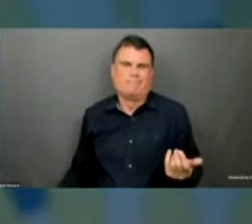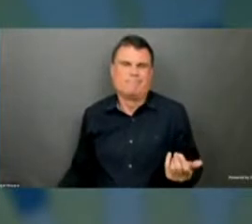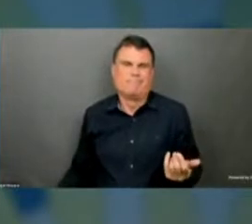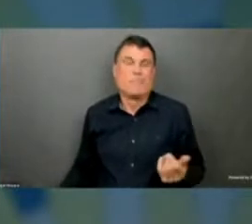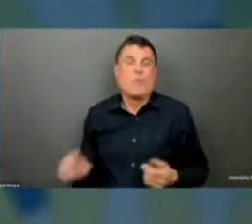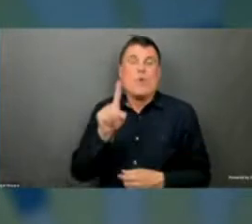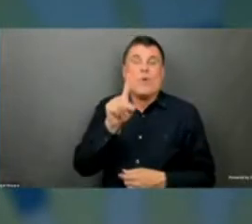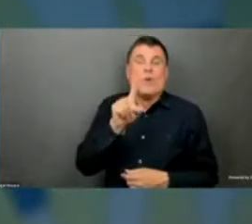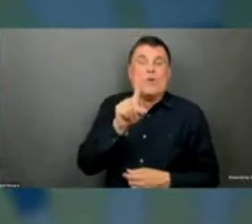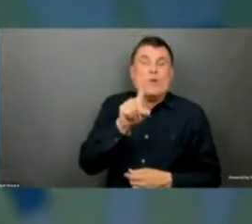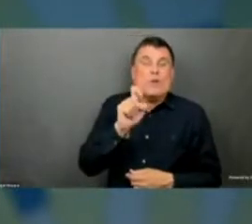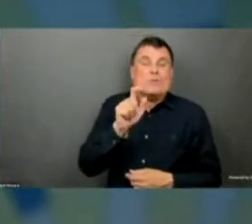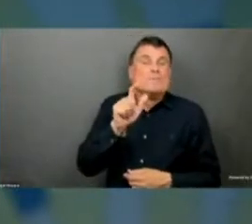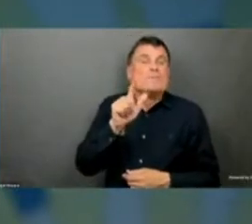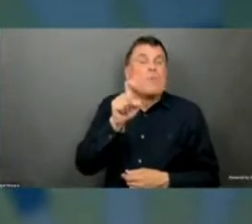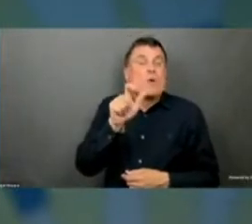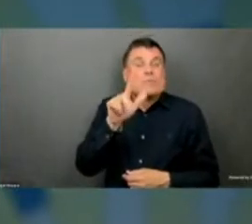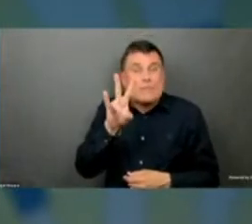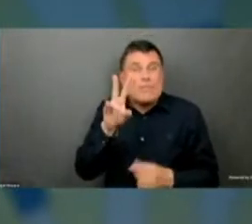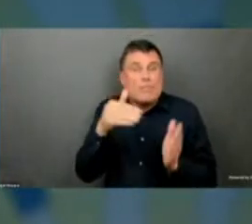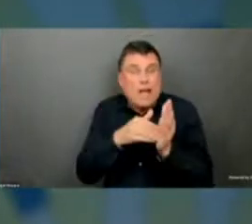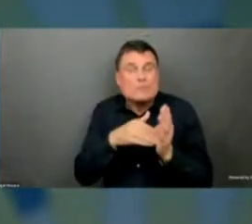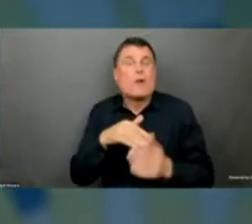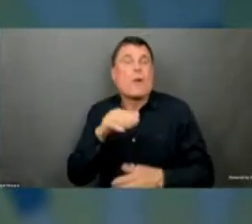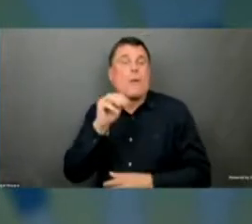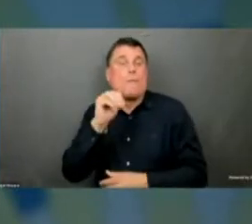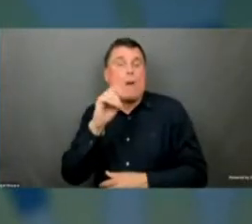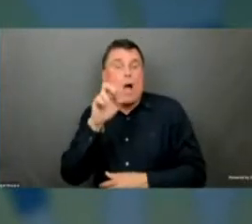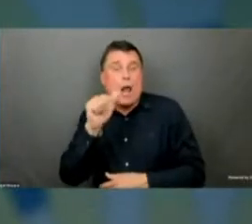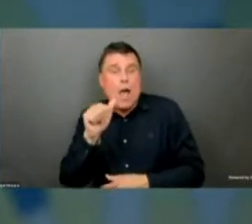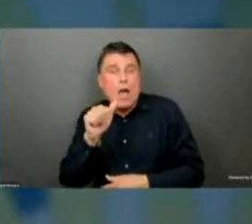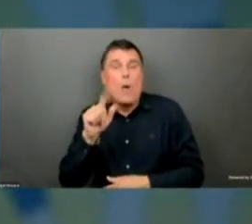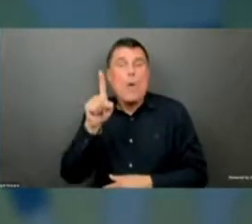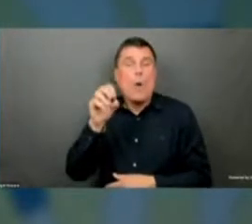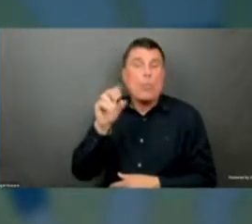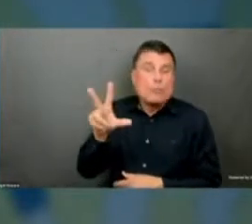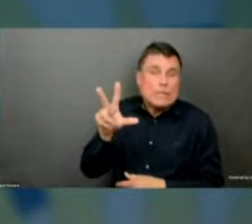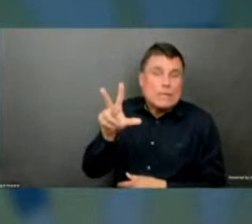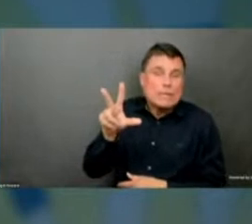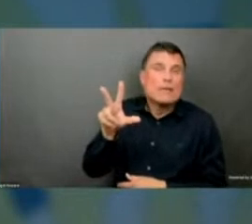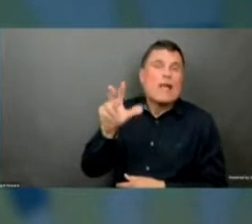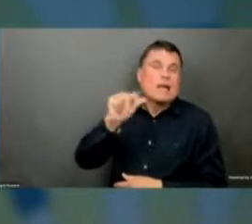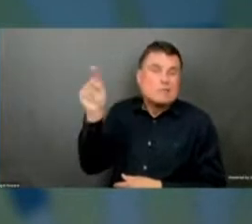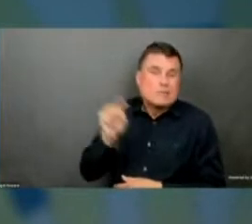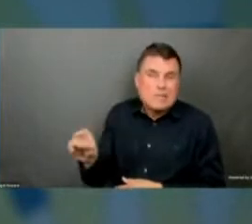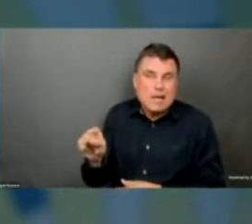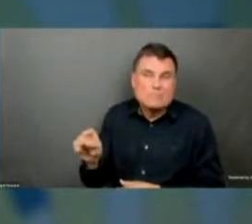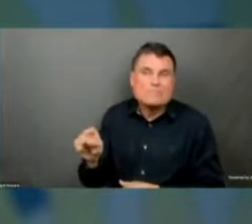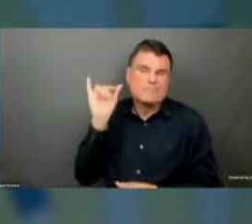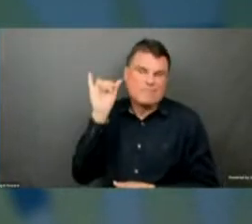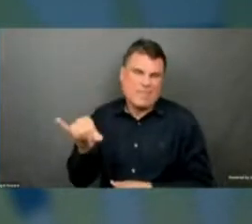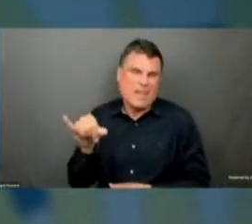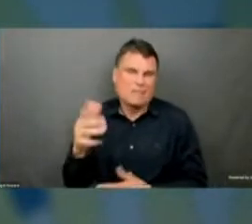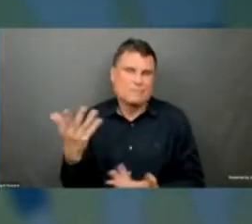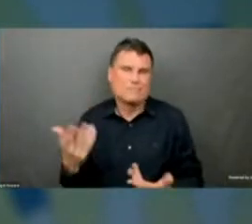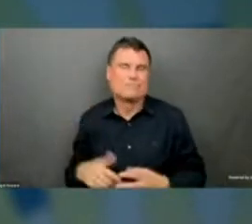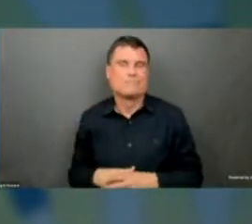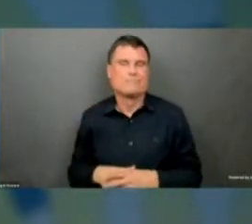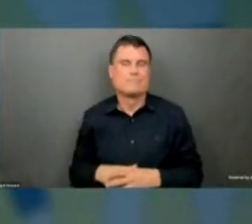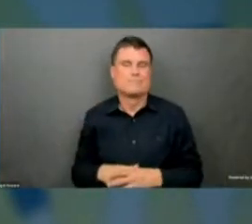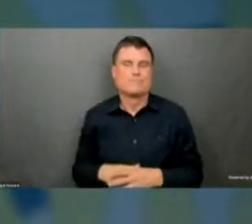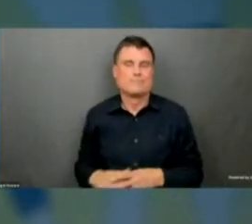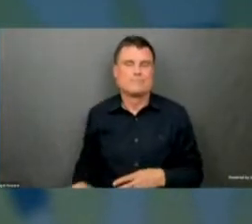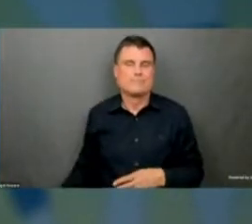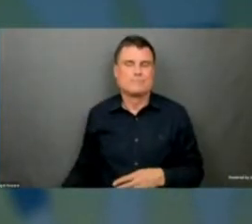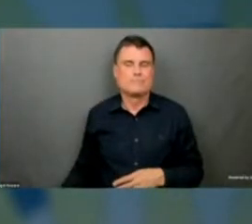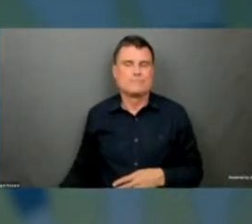103 AstraZeneca or the Covishield vaccine. We have some great similar data